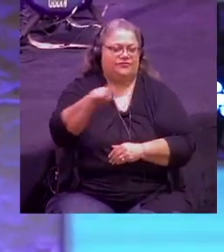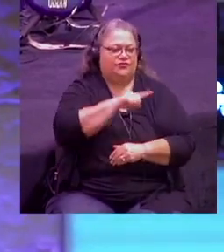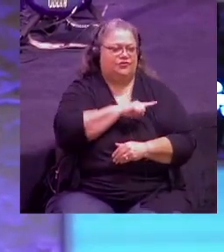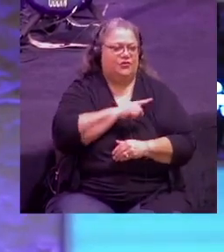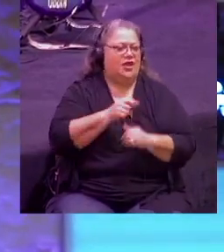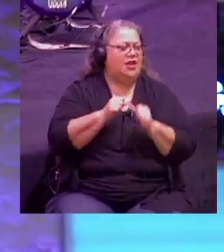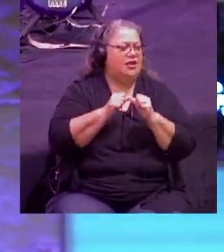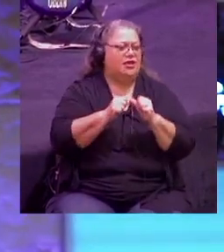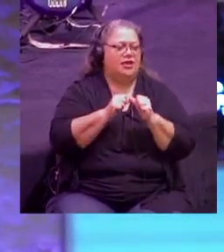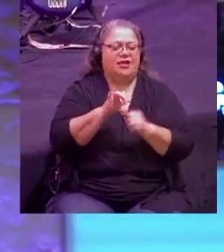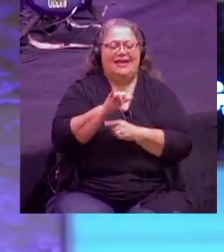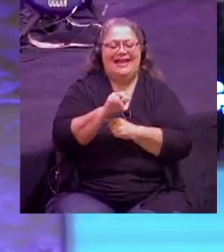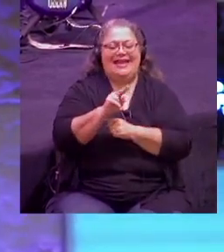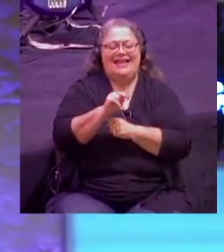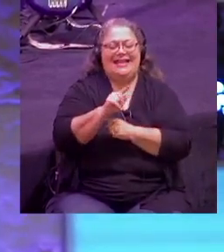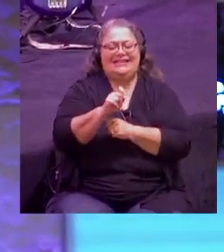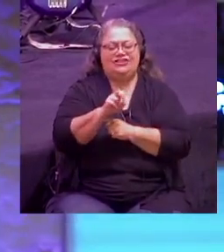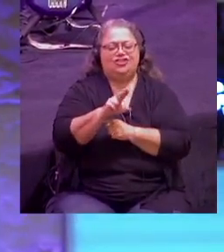for you.